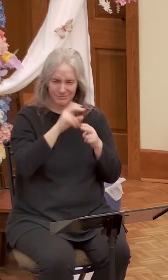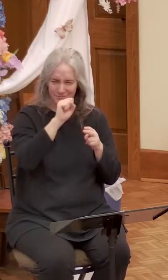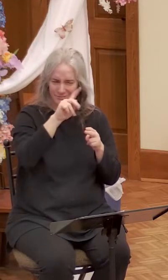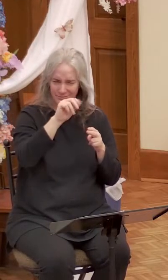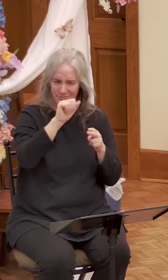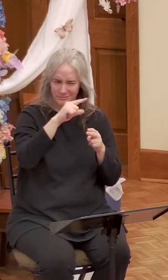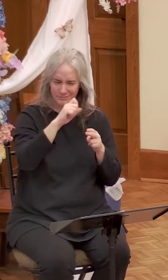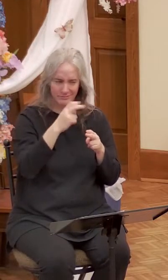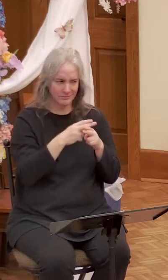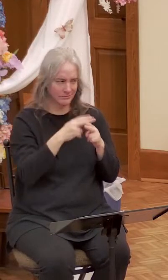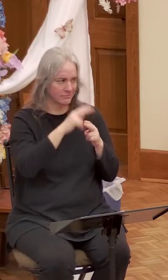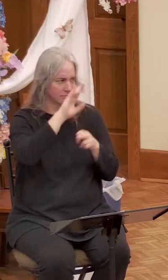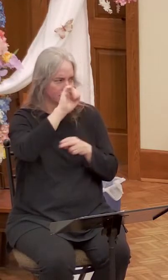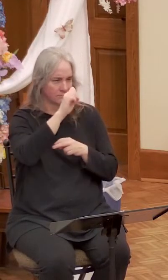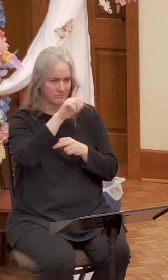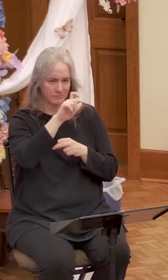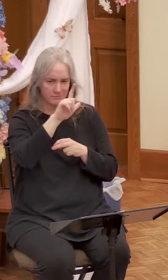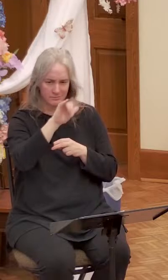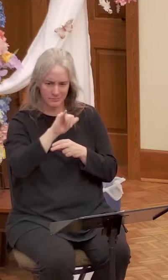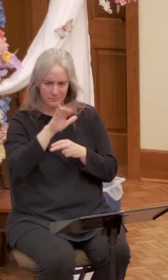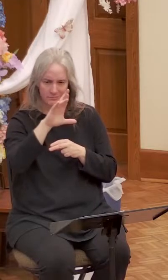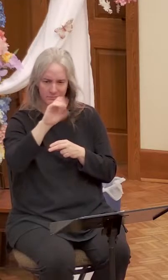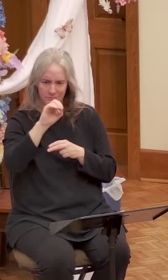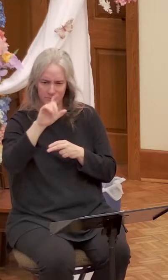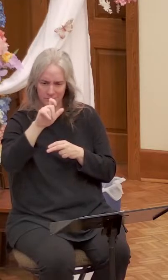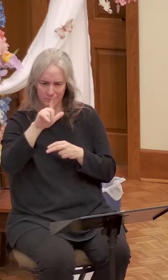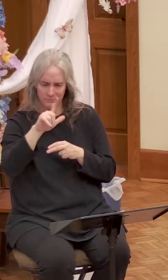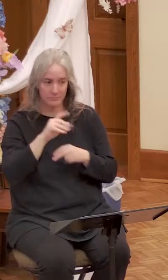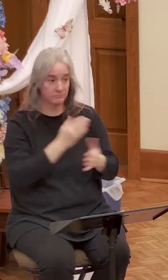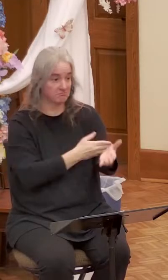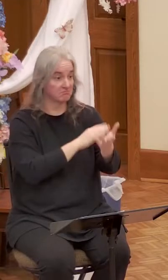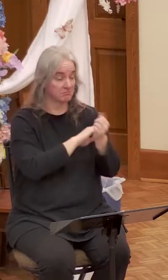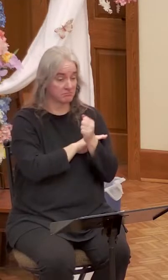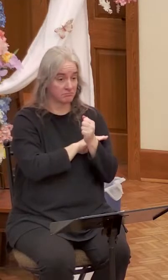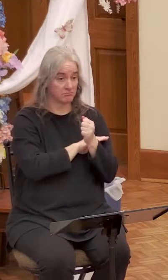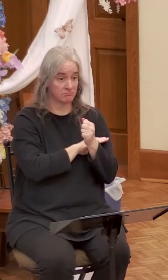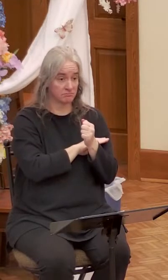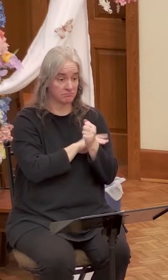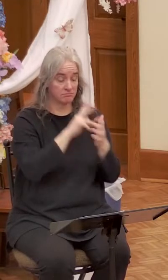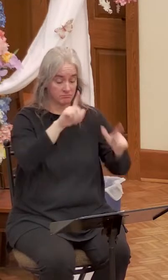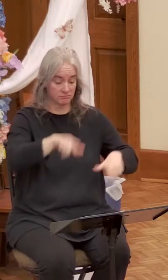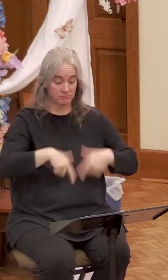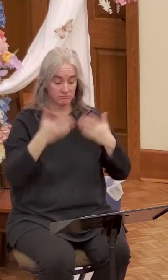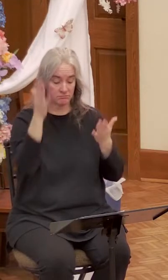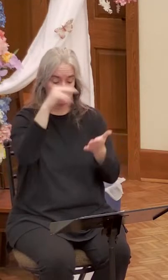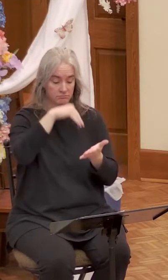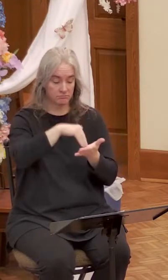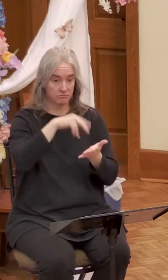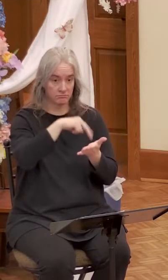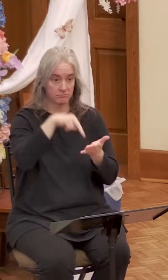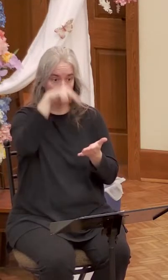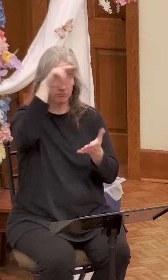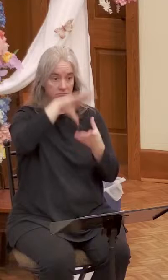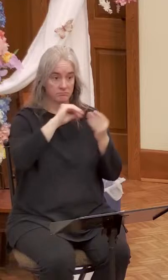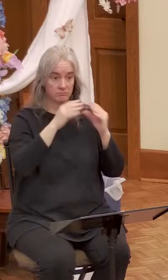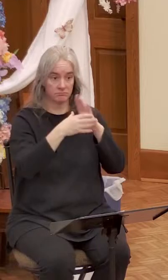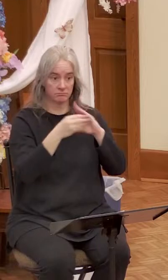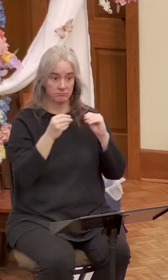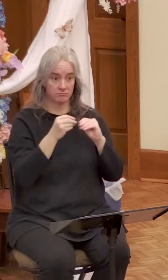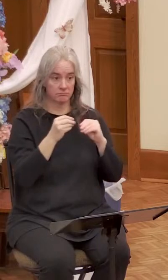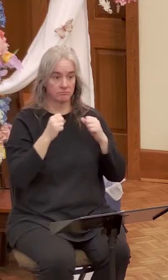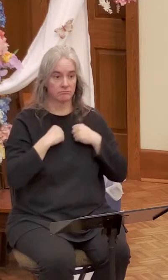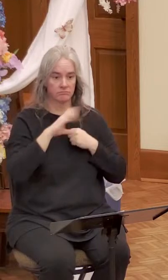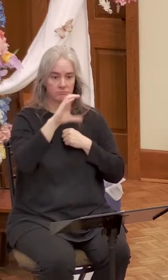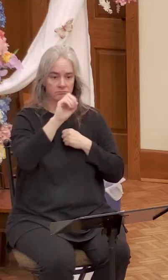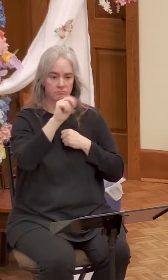has a powerful resurrection story. In 2023, he had 3 number one country hits and was nominated